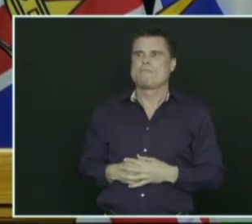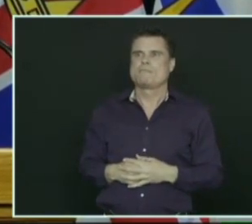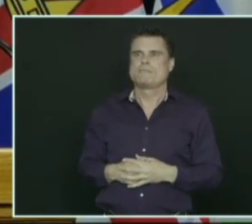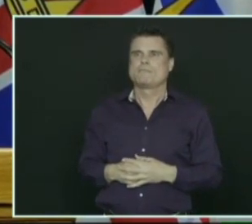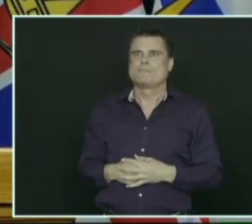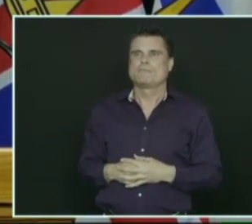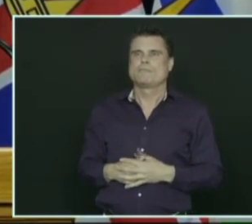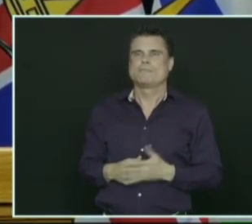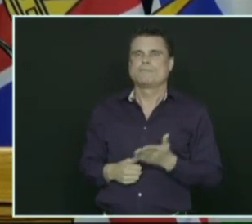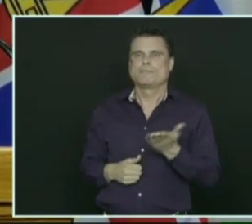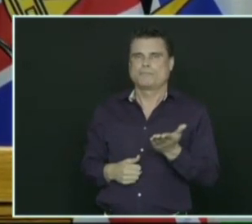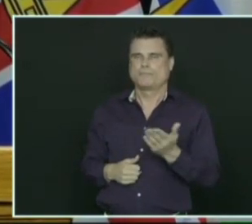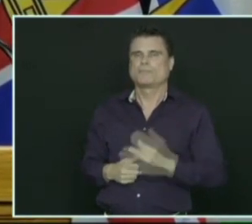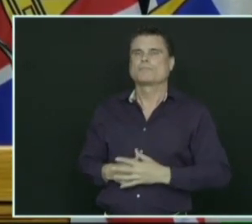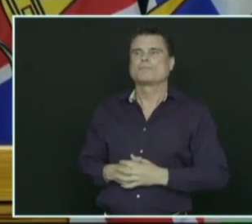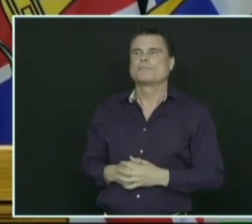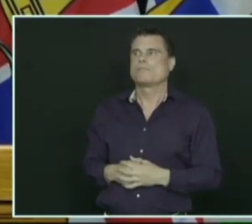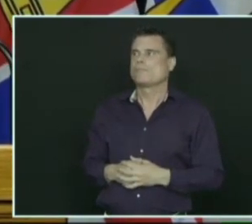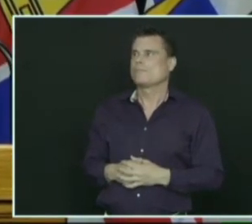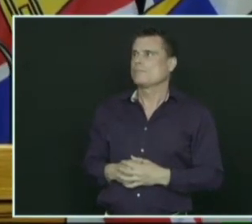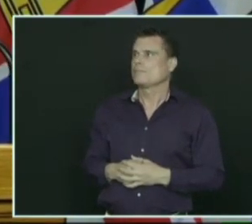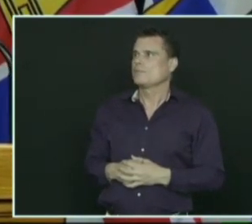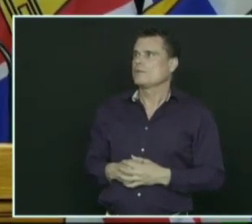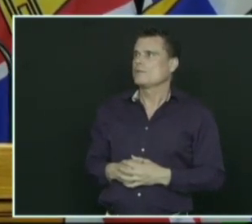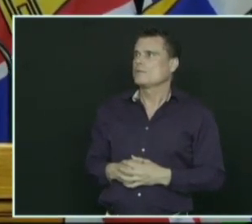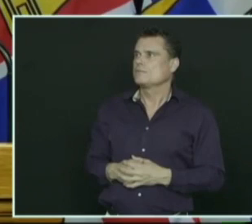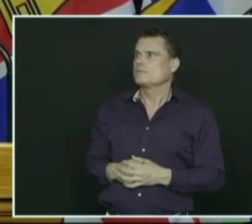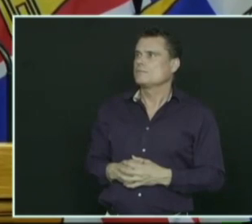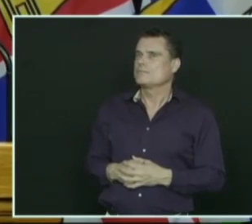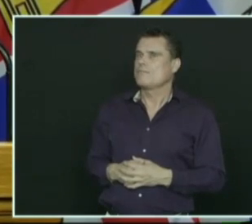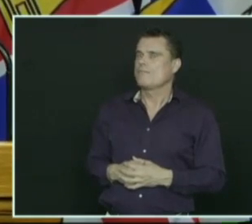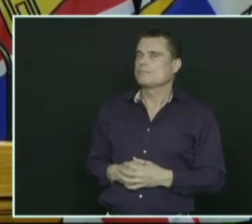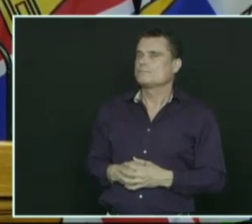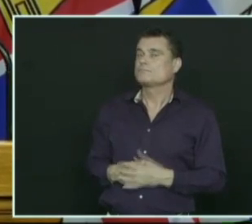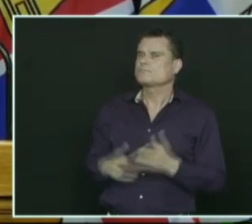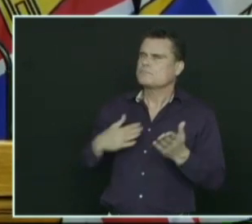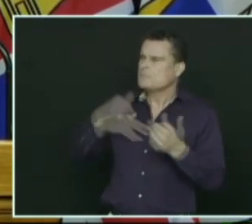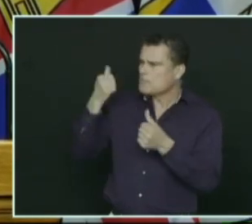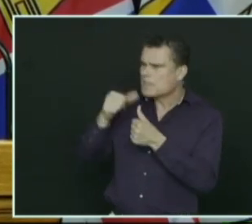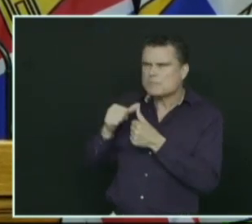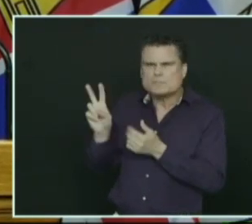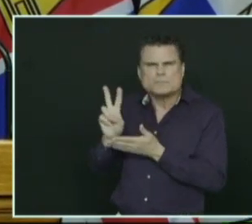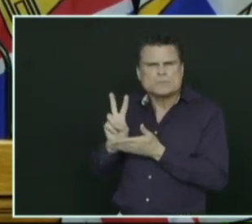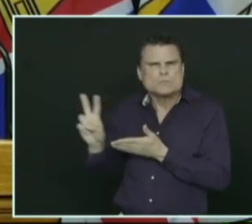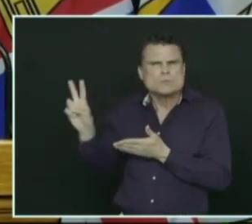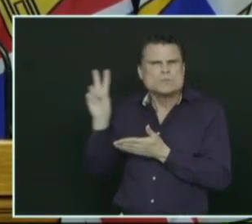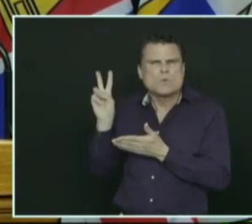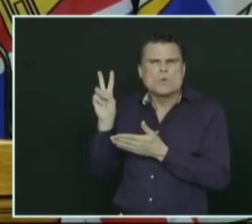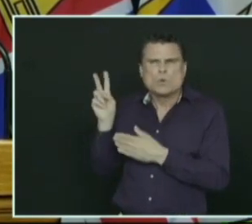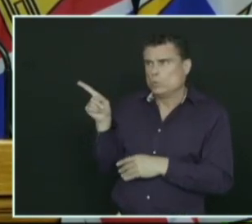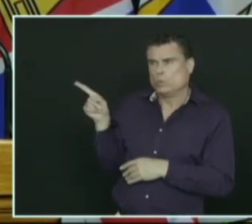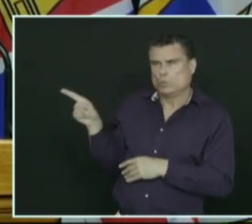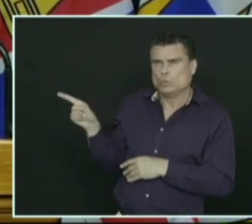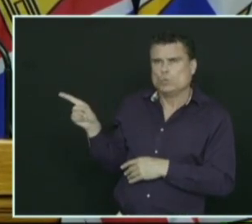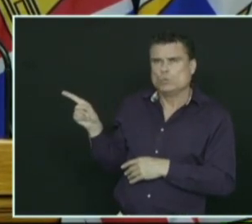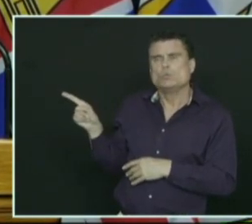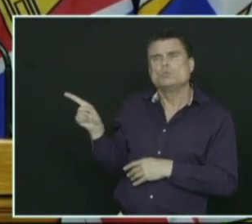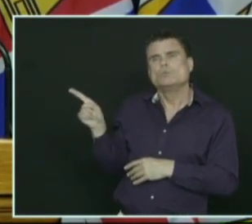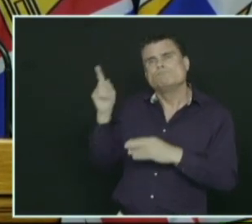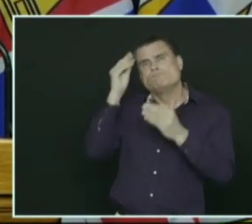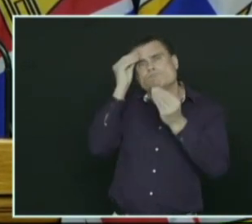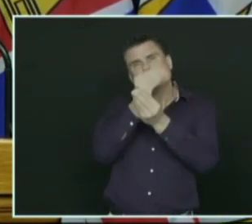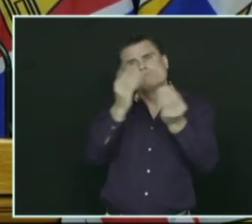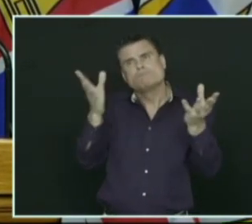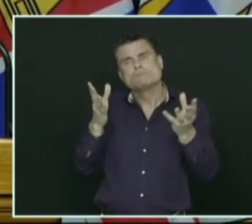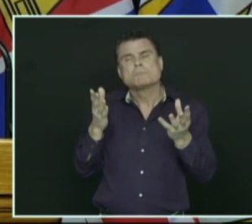weather. So I think it can't hurt us. It may be helping us, particularly over the coming weeks. We'll see that.